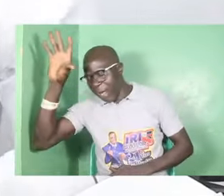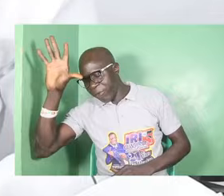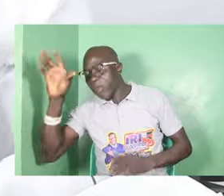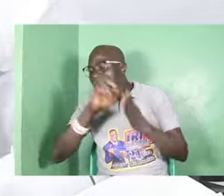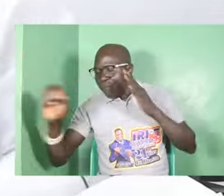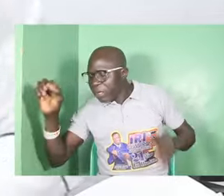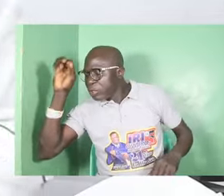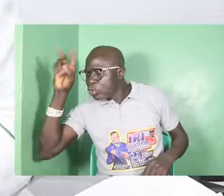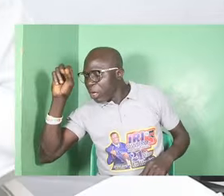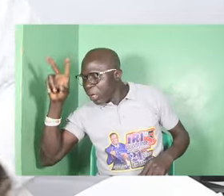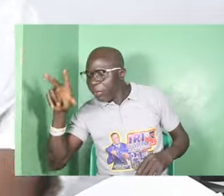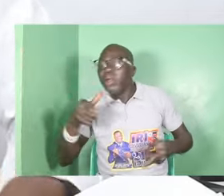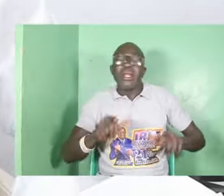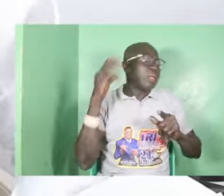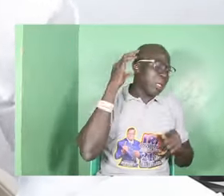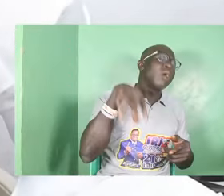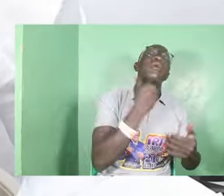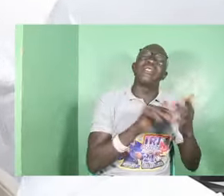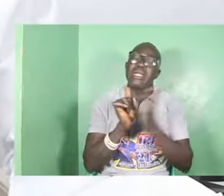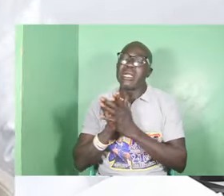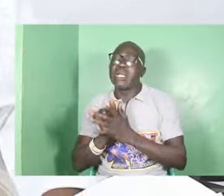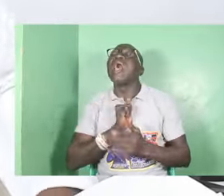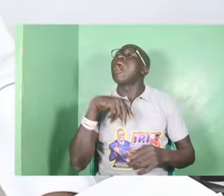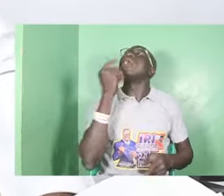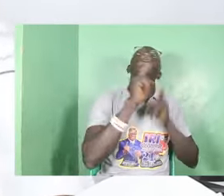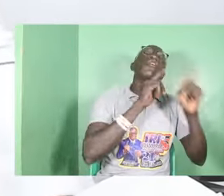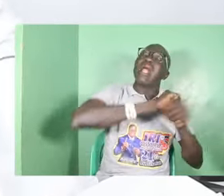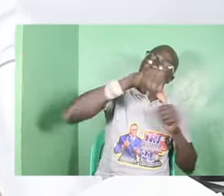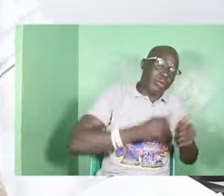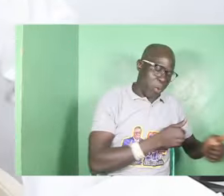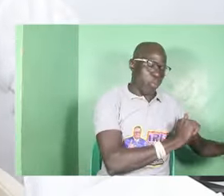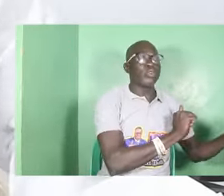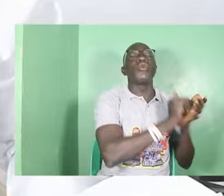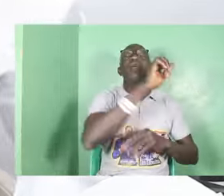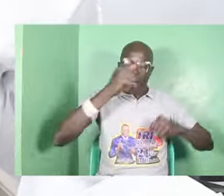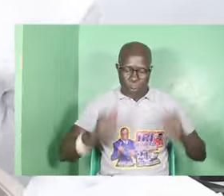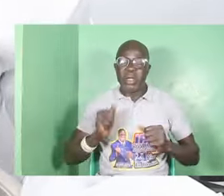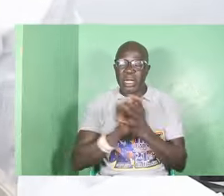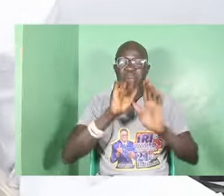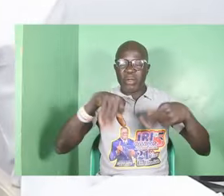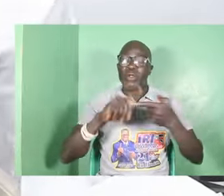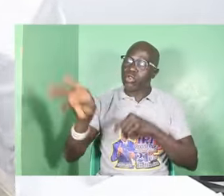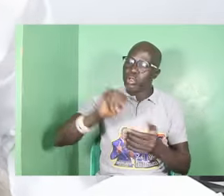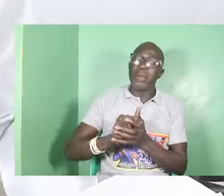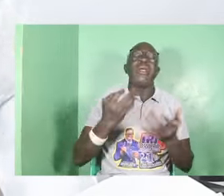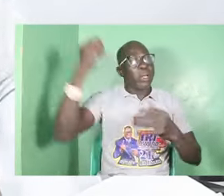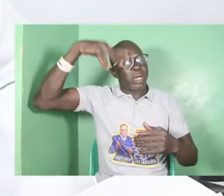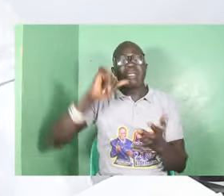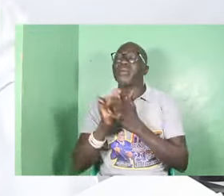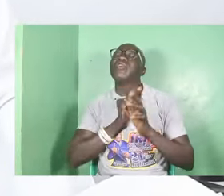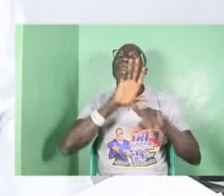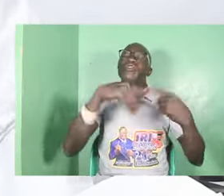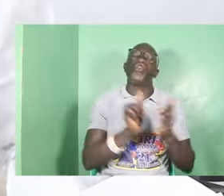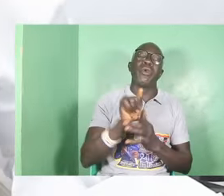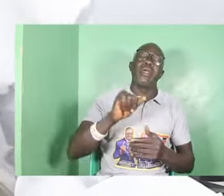Chapter 5. Ese kejila. Verse 12. E je gbọ to wi. Yes, what is it? Mun so ni pa apostoli. I'm talking about apostoli. Agbara ti afun. The power given. Ori ofe ti wale. The grace